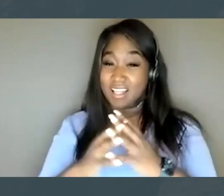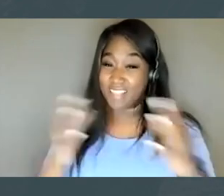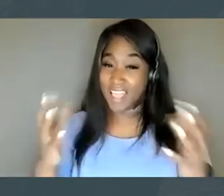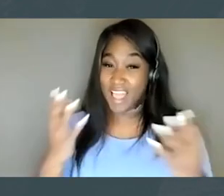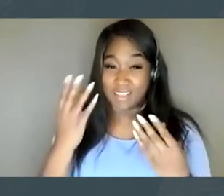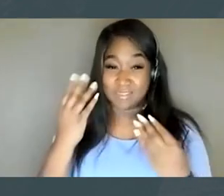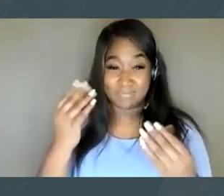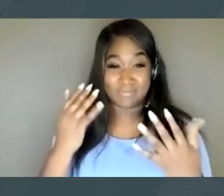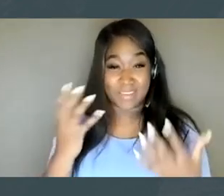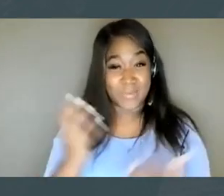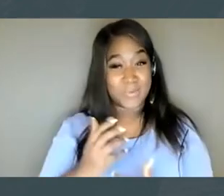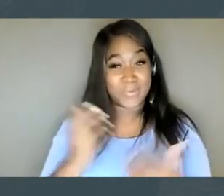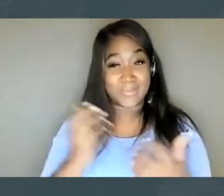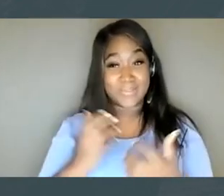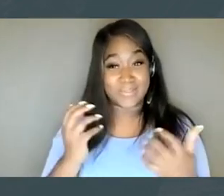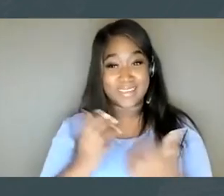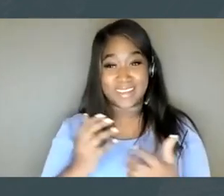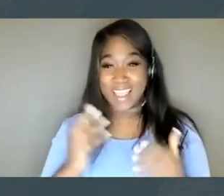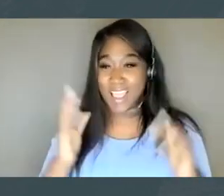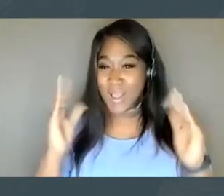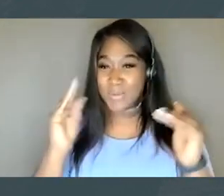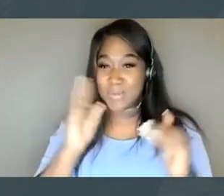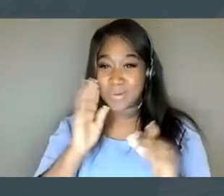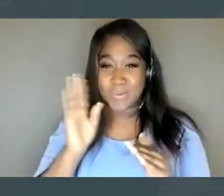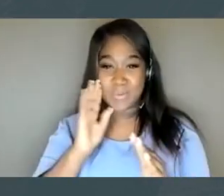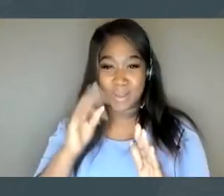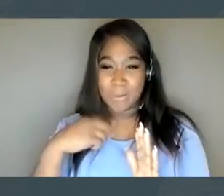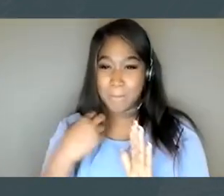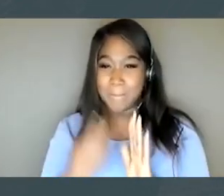and I'm hoping we're gonna dig deeper.